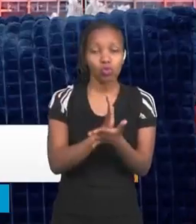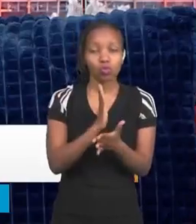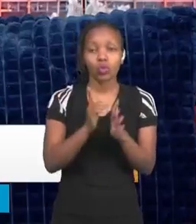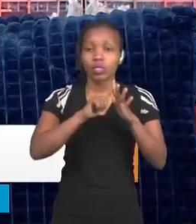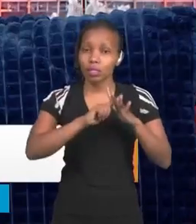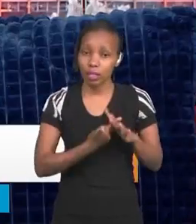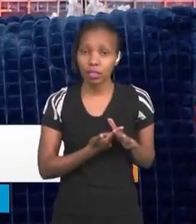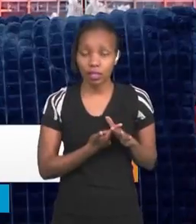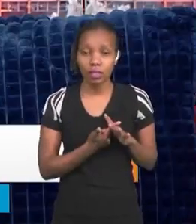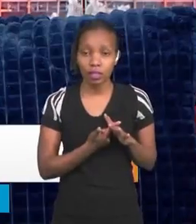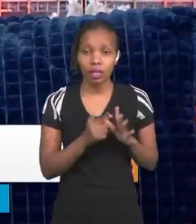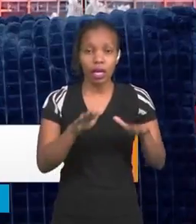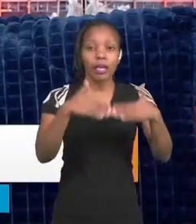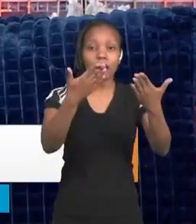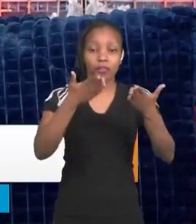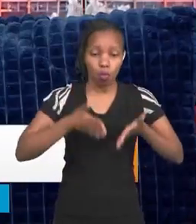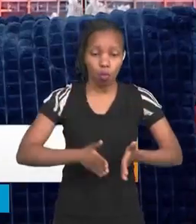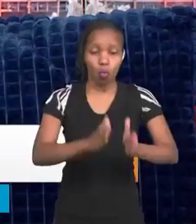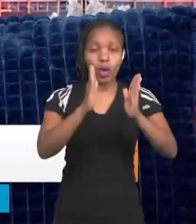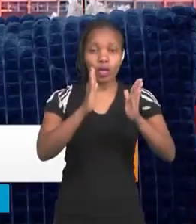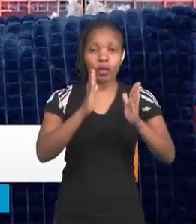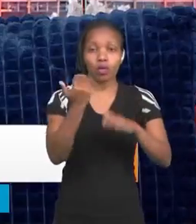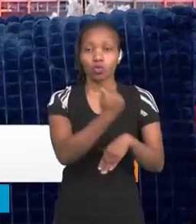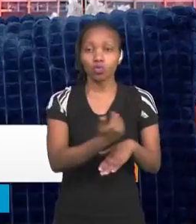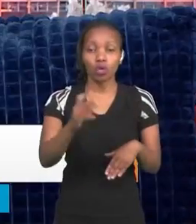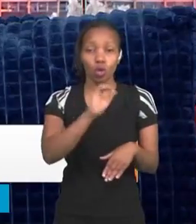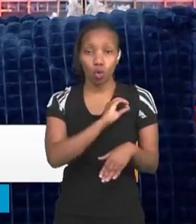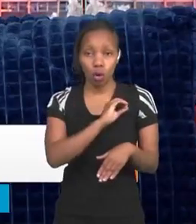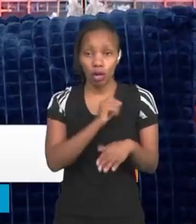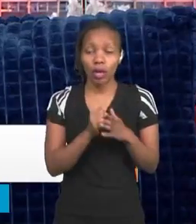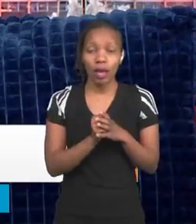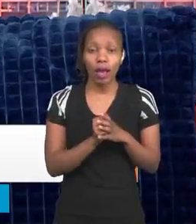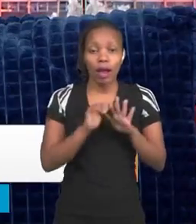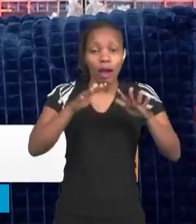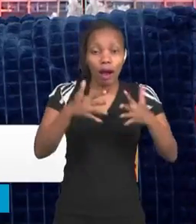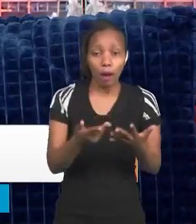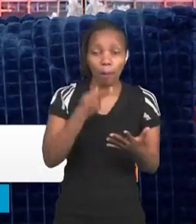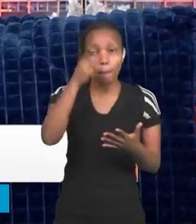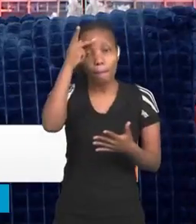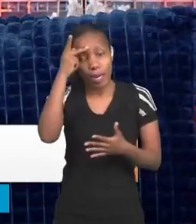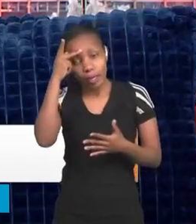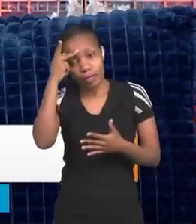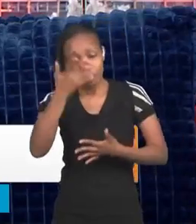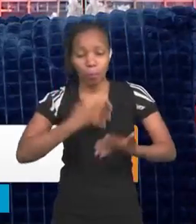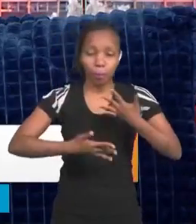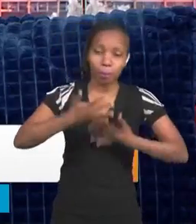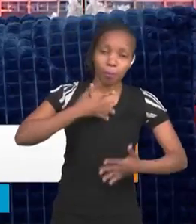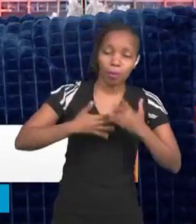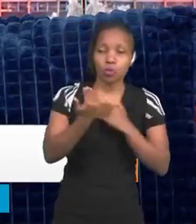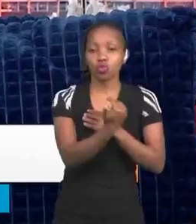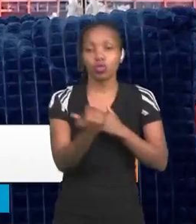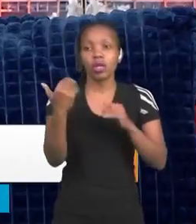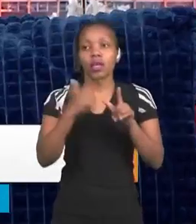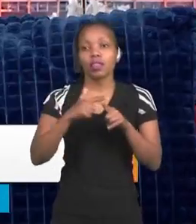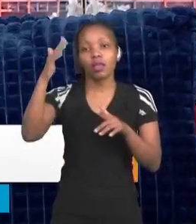begin to give direction to the children. Mm-hmm. So the way the parents are going to socialize their children will determine how they